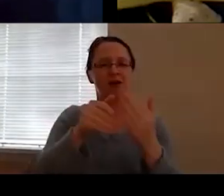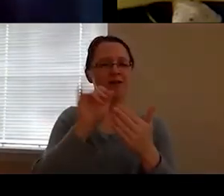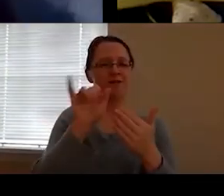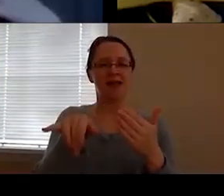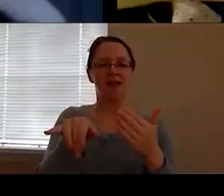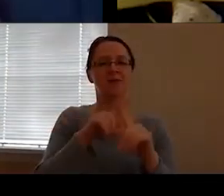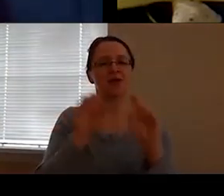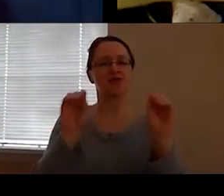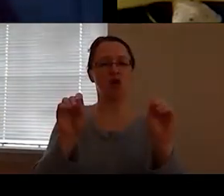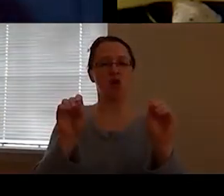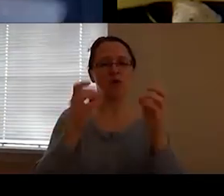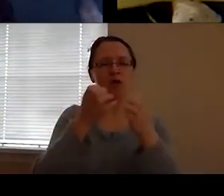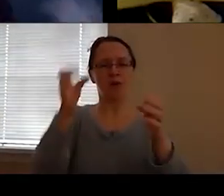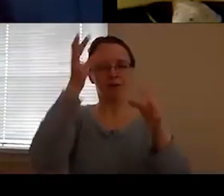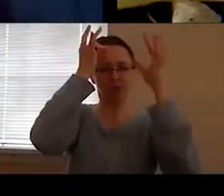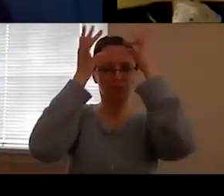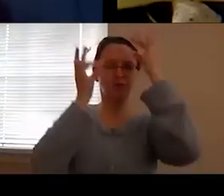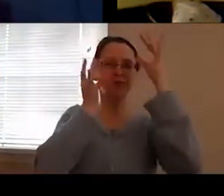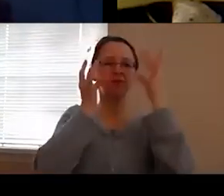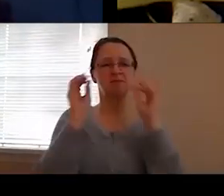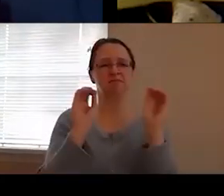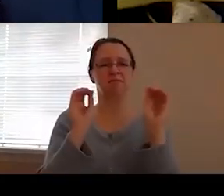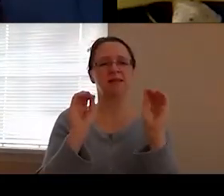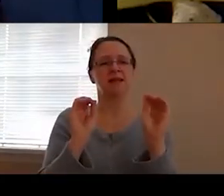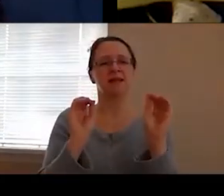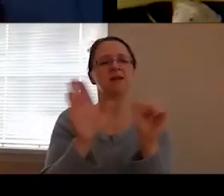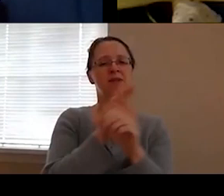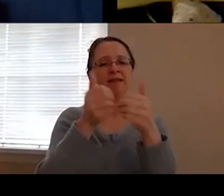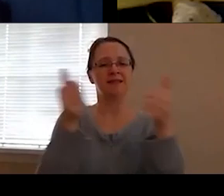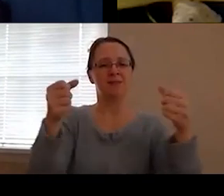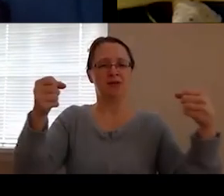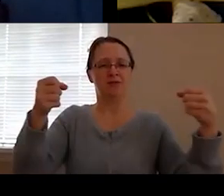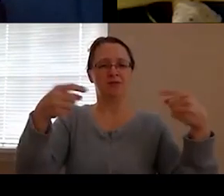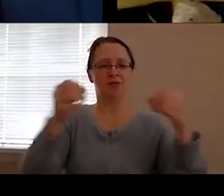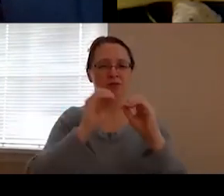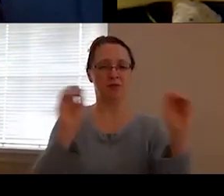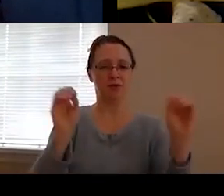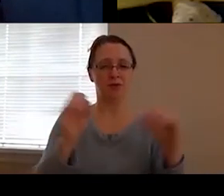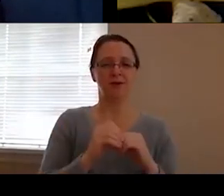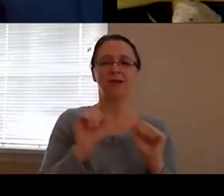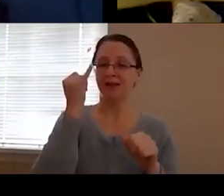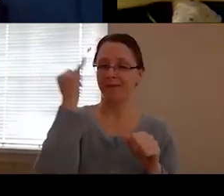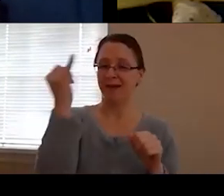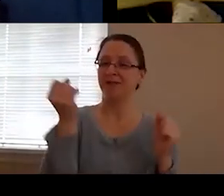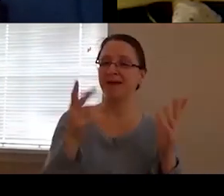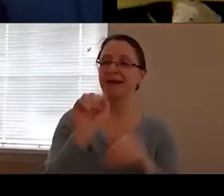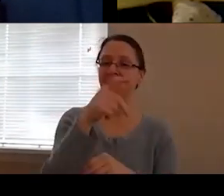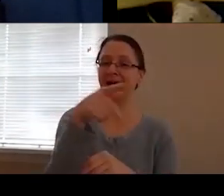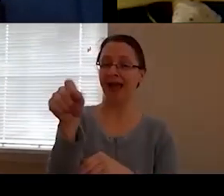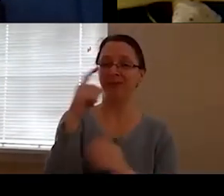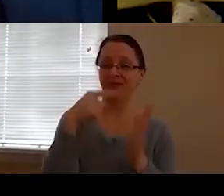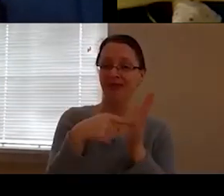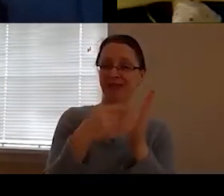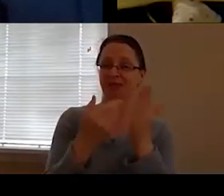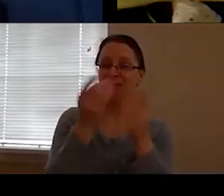any device or wearables, it's just completely passively. Now you can imagine that there are lots of different applications for this. You